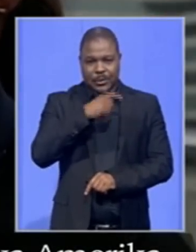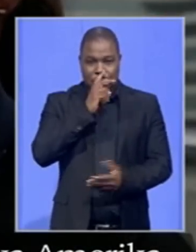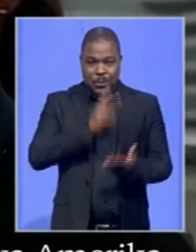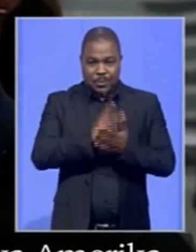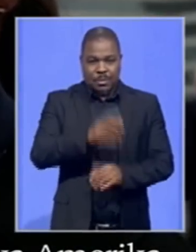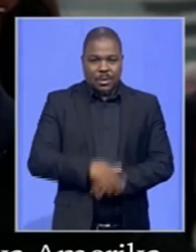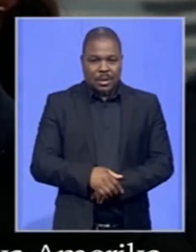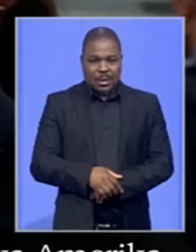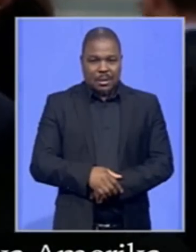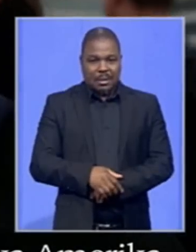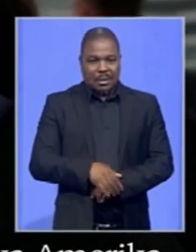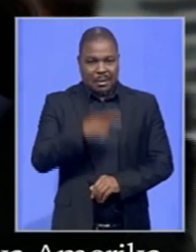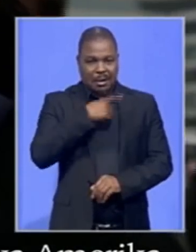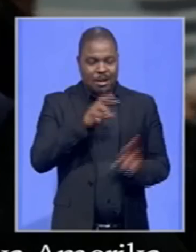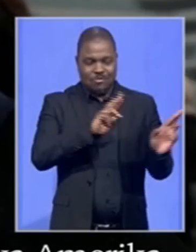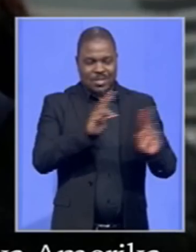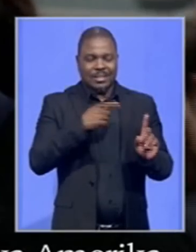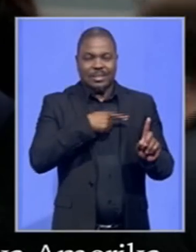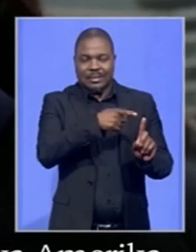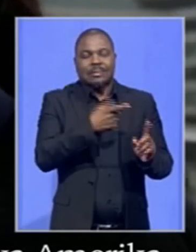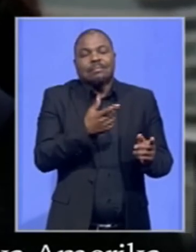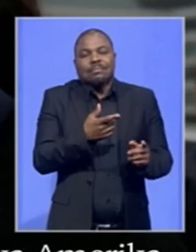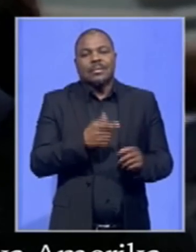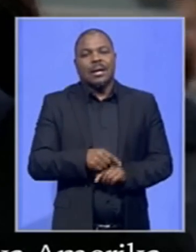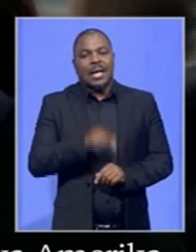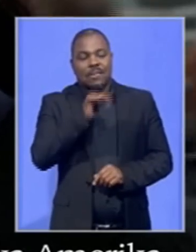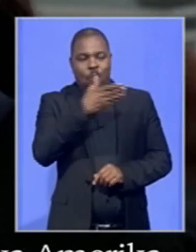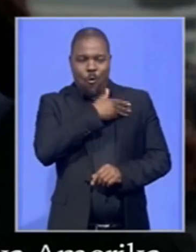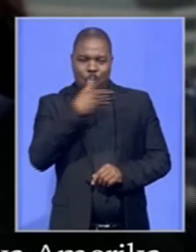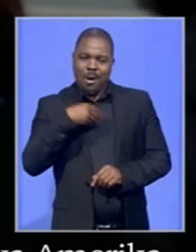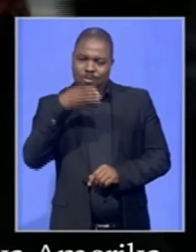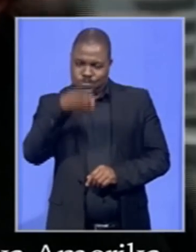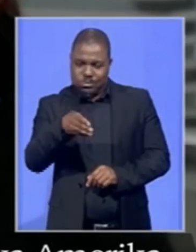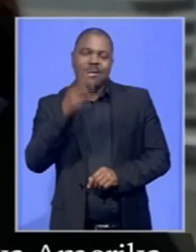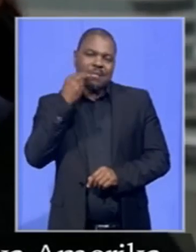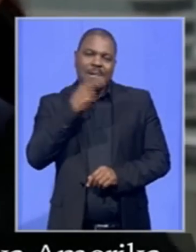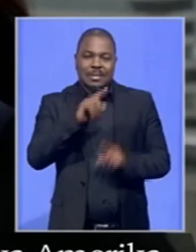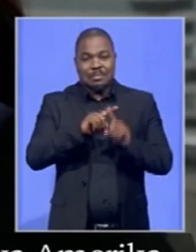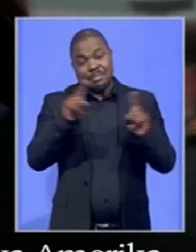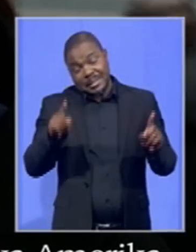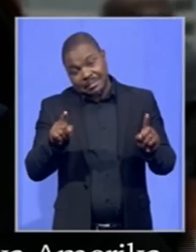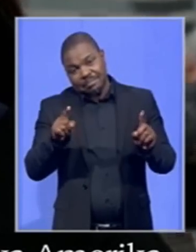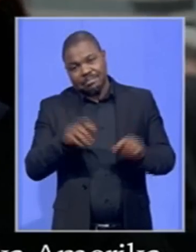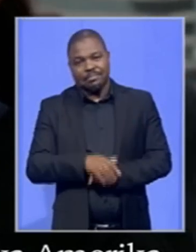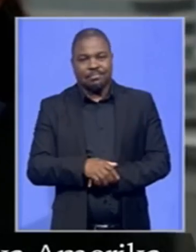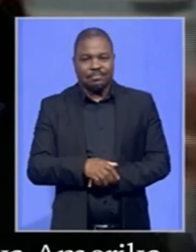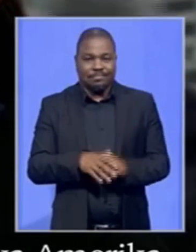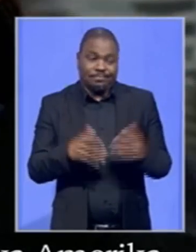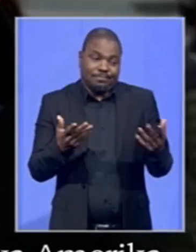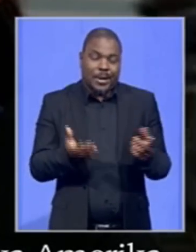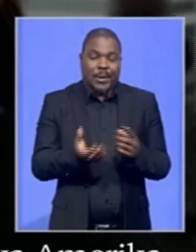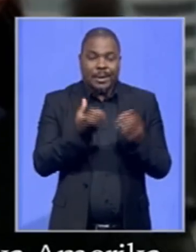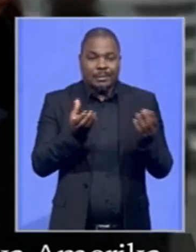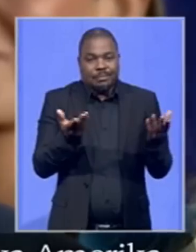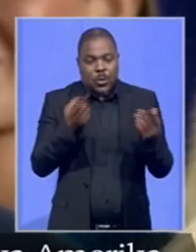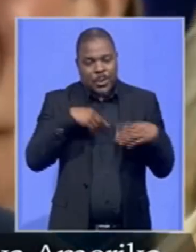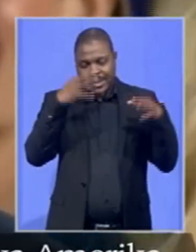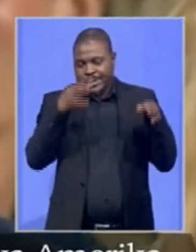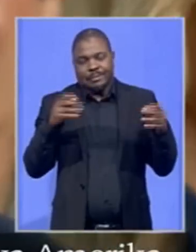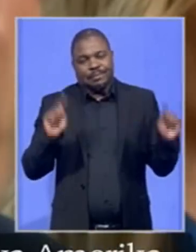ready for Trump again, let's be honest. It would have been nice having a woman in the office, but we don't get to decide,